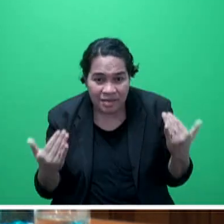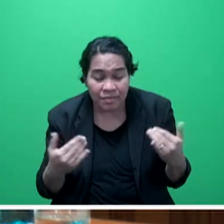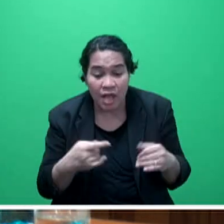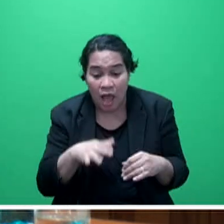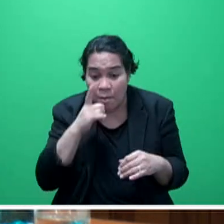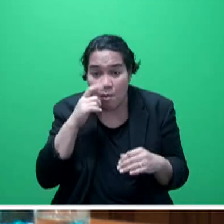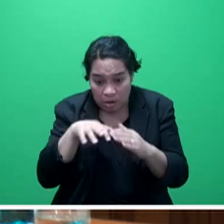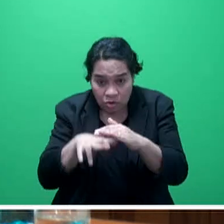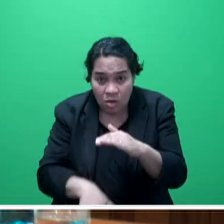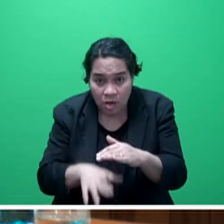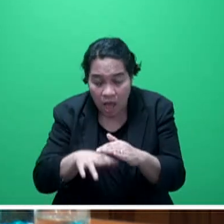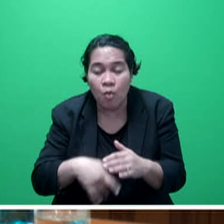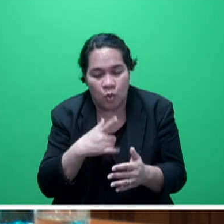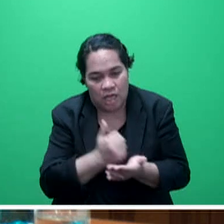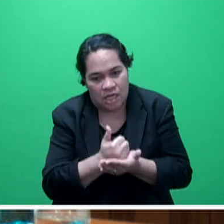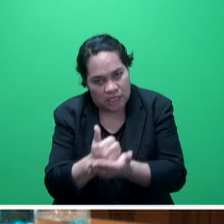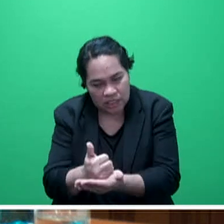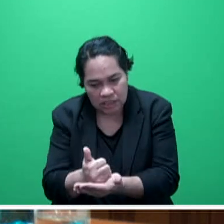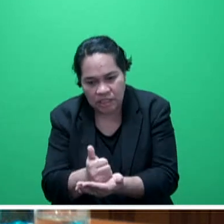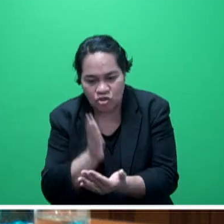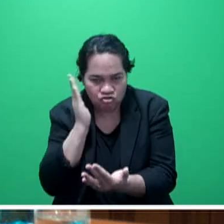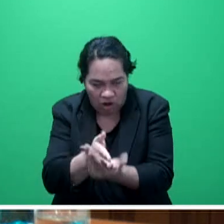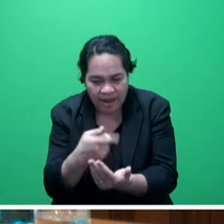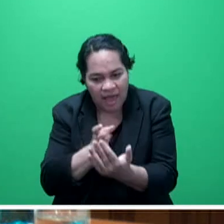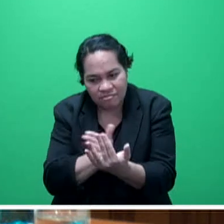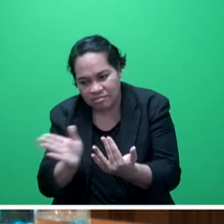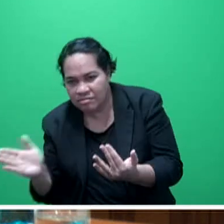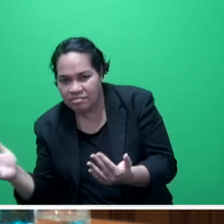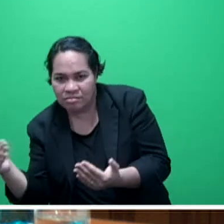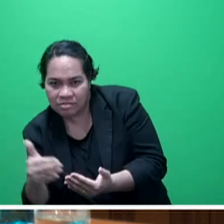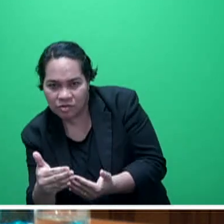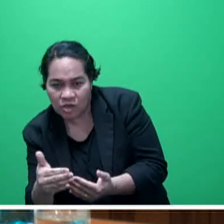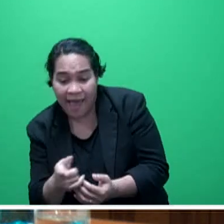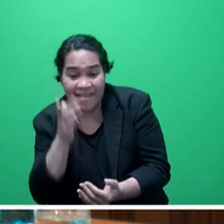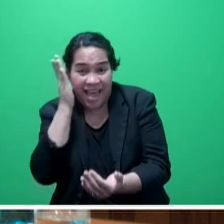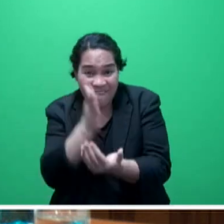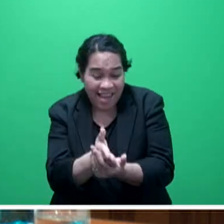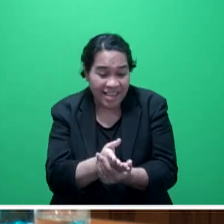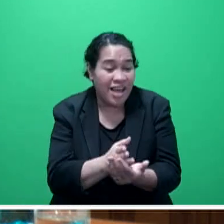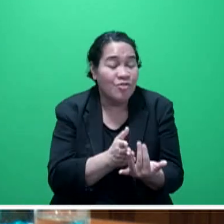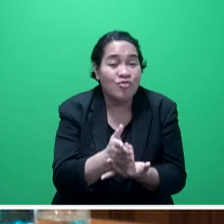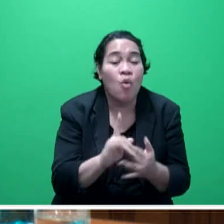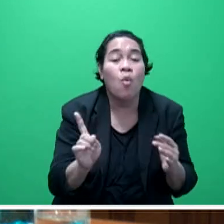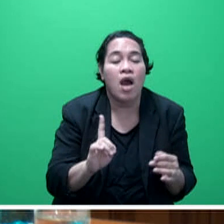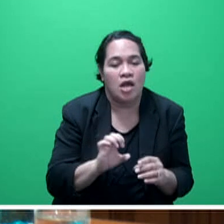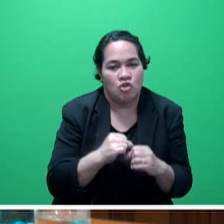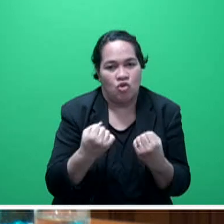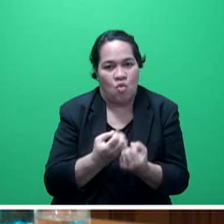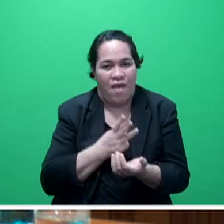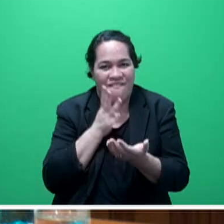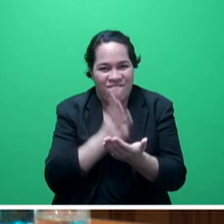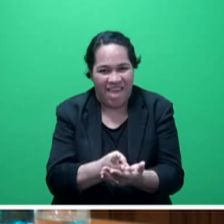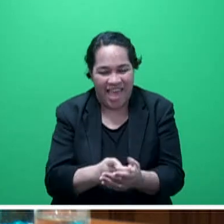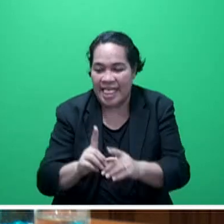earners are assisted directly and indirectly. Direct assistance is through social welfare and other social programs in